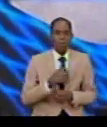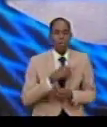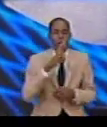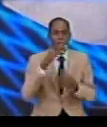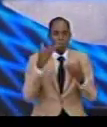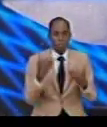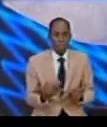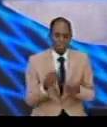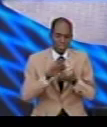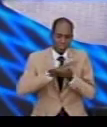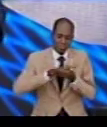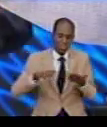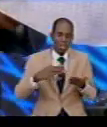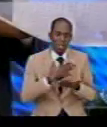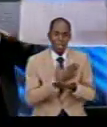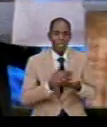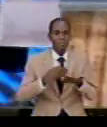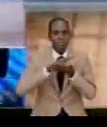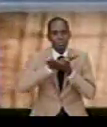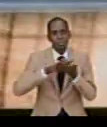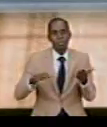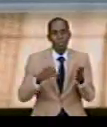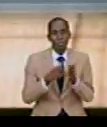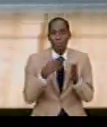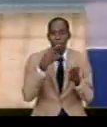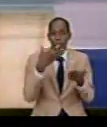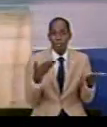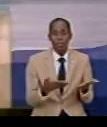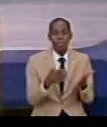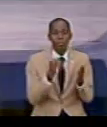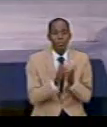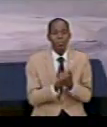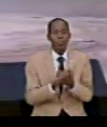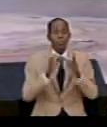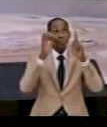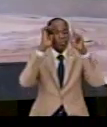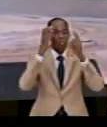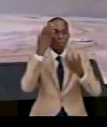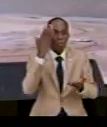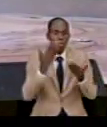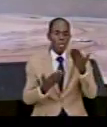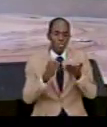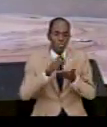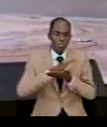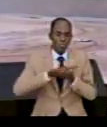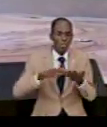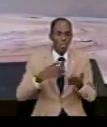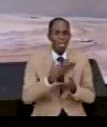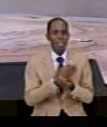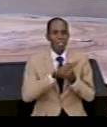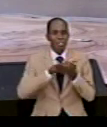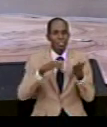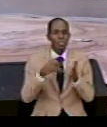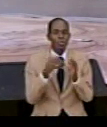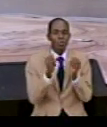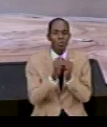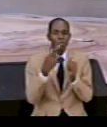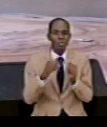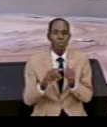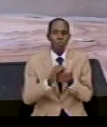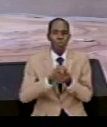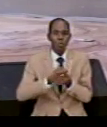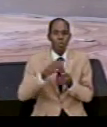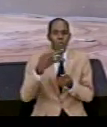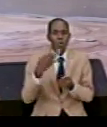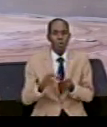and cleansed. It says that he might sanctify and cleanse it with the washing of water by the